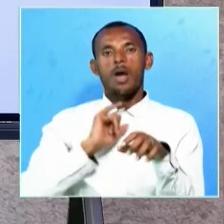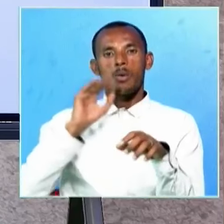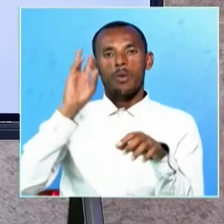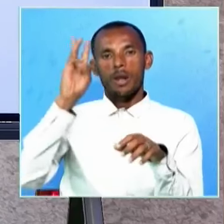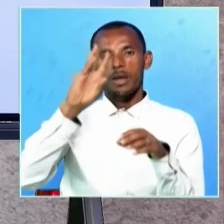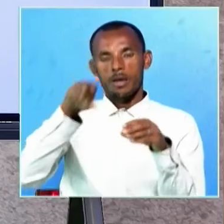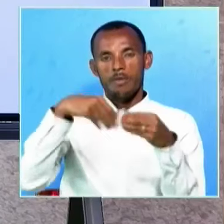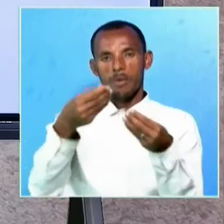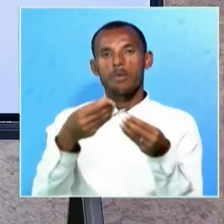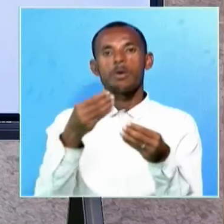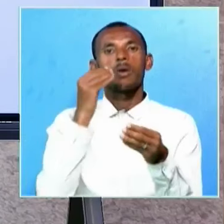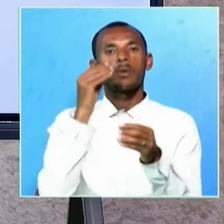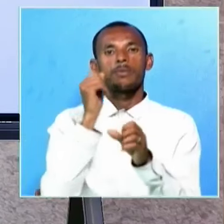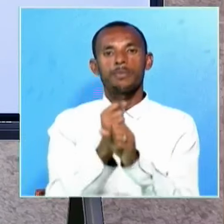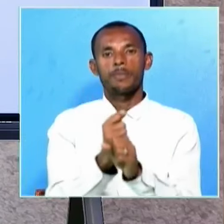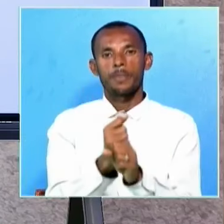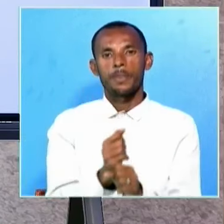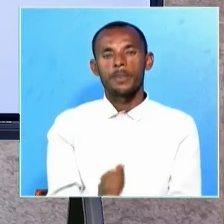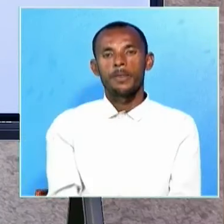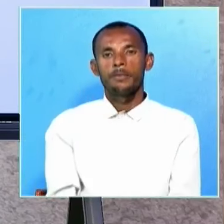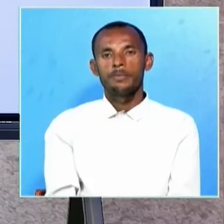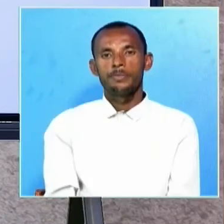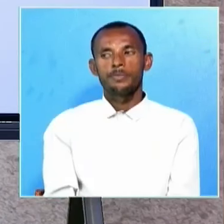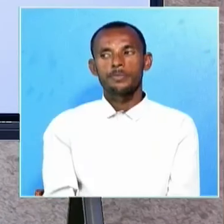for you to try at home.